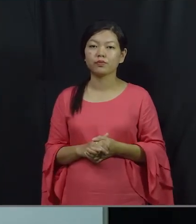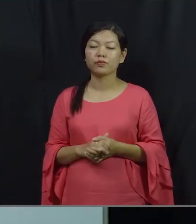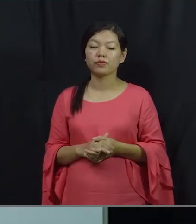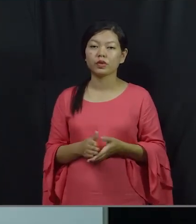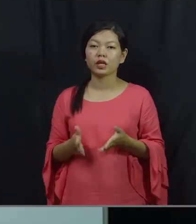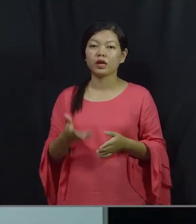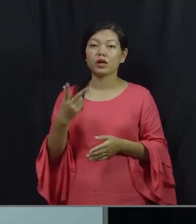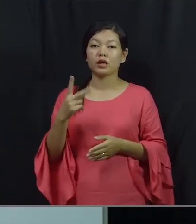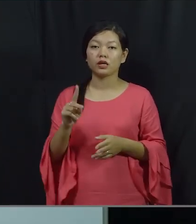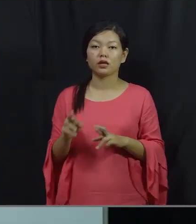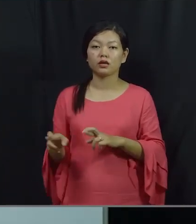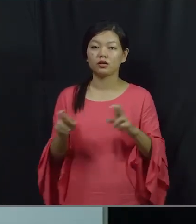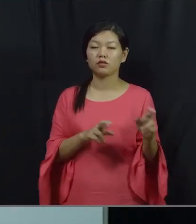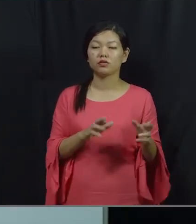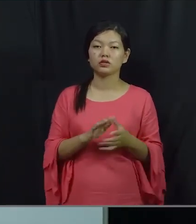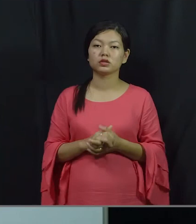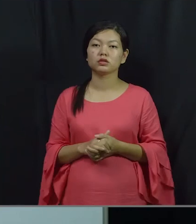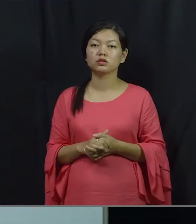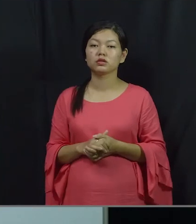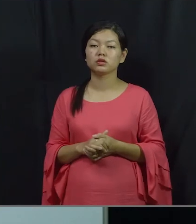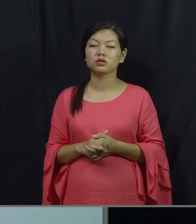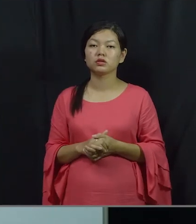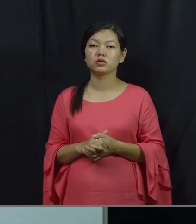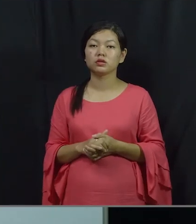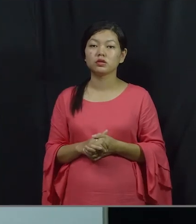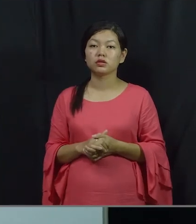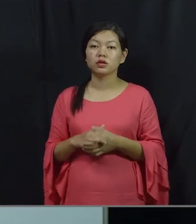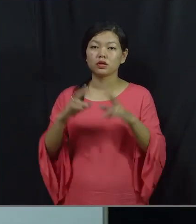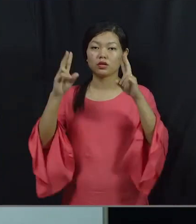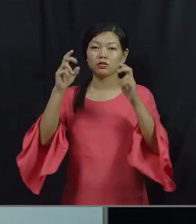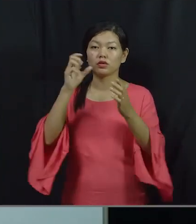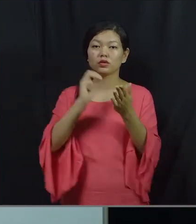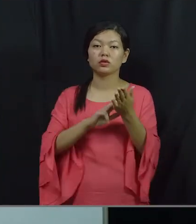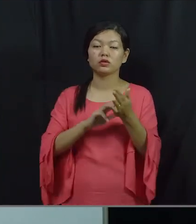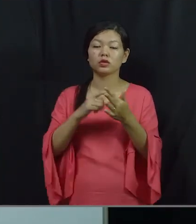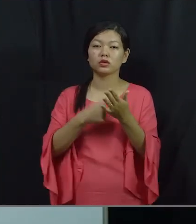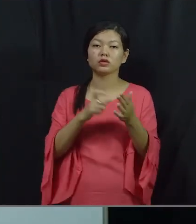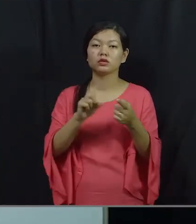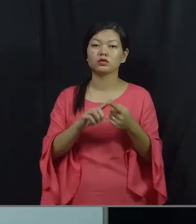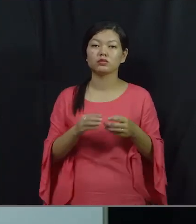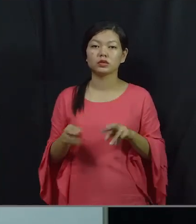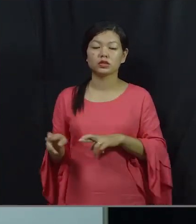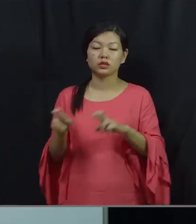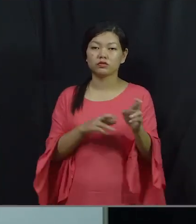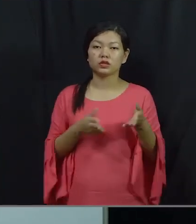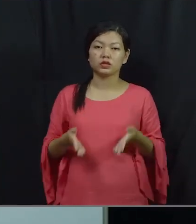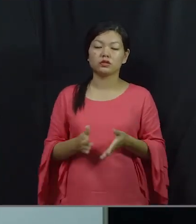just again explain to you a little bit about the topic that we have learned today.